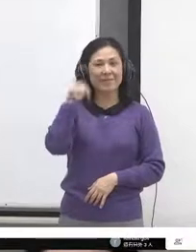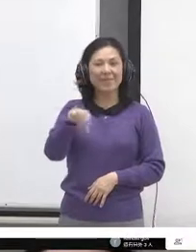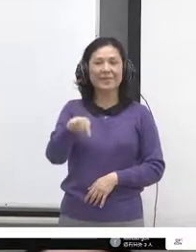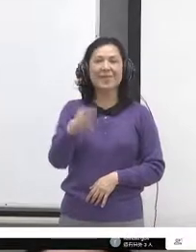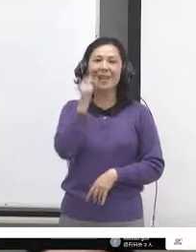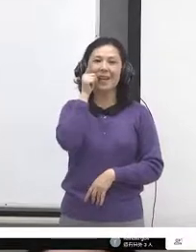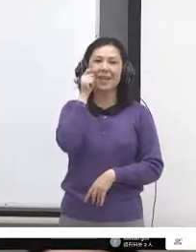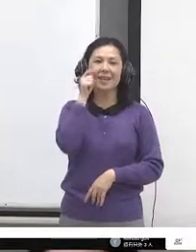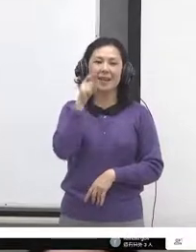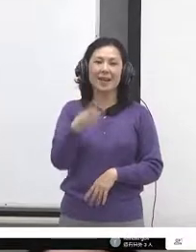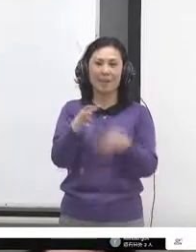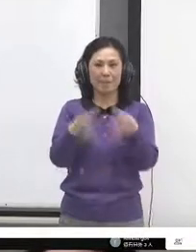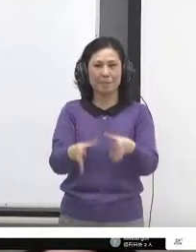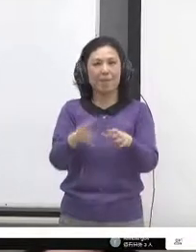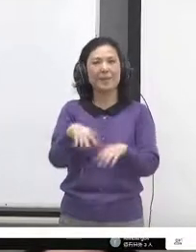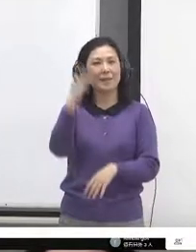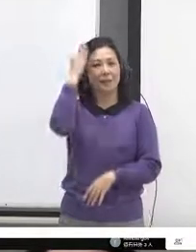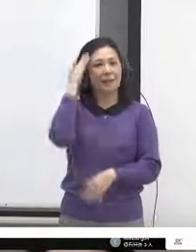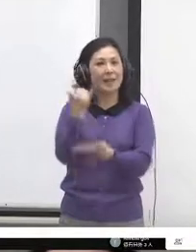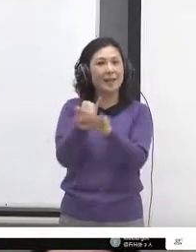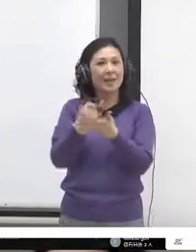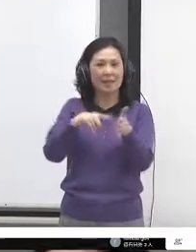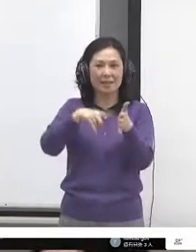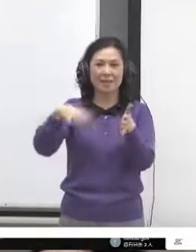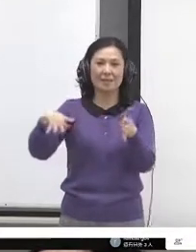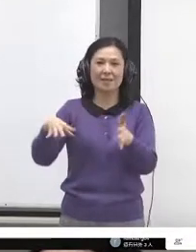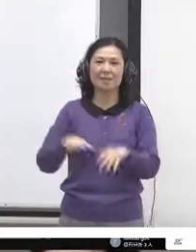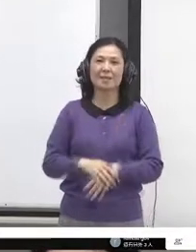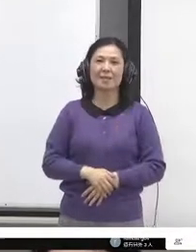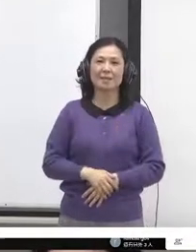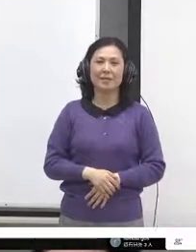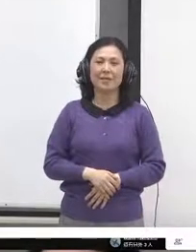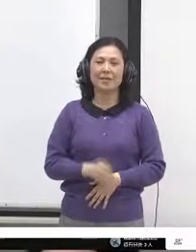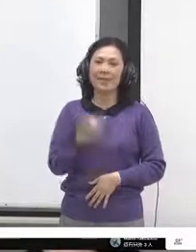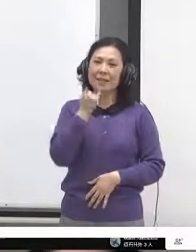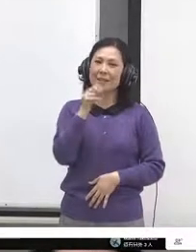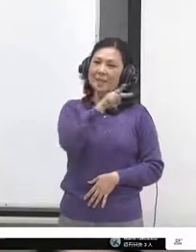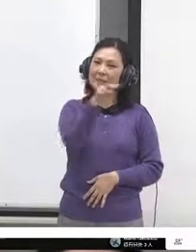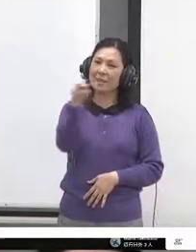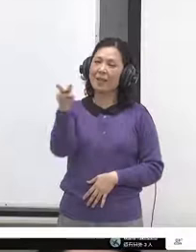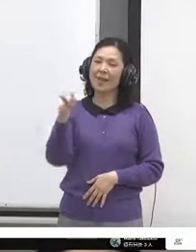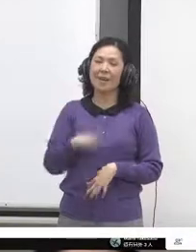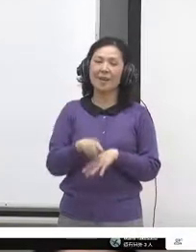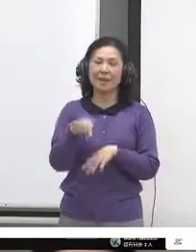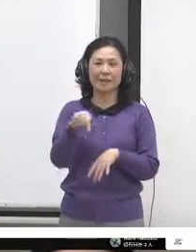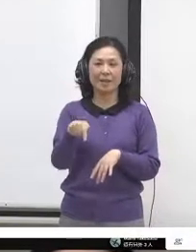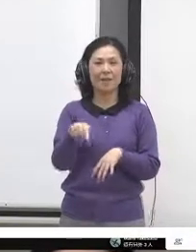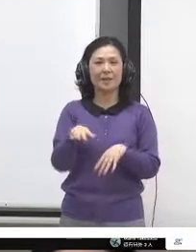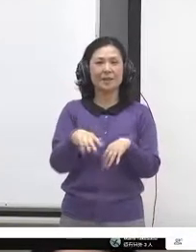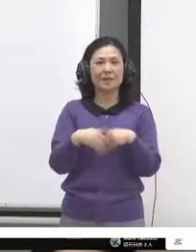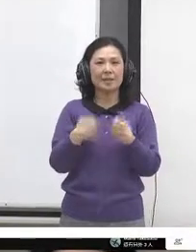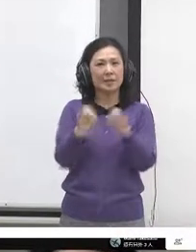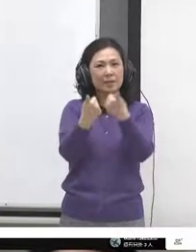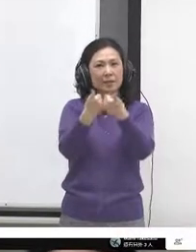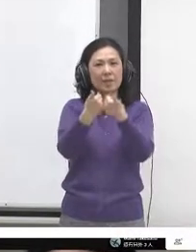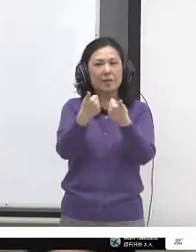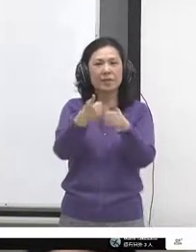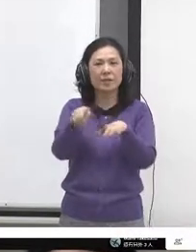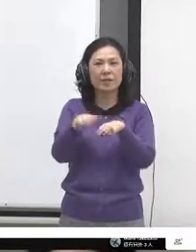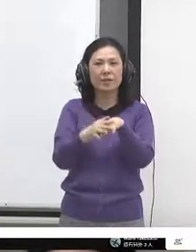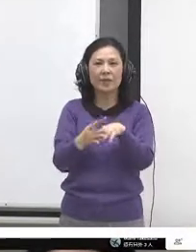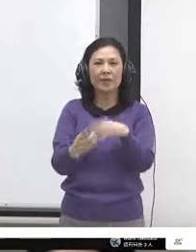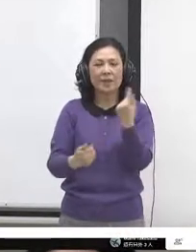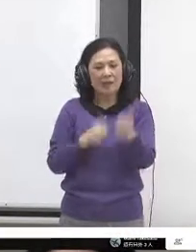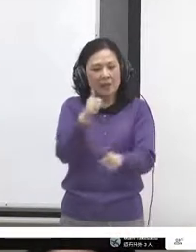After that, is Batikub is a progress of this project as a platform. And then after that,